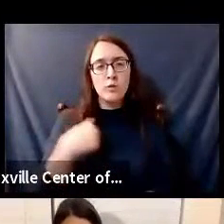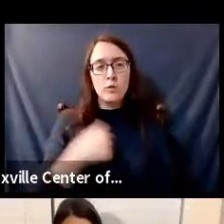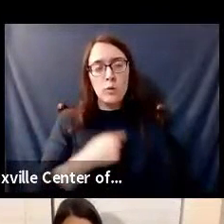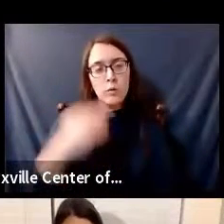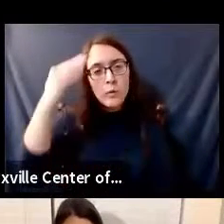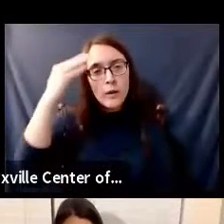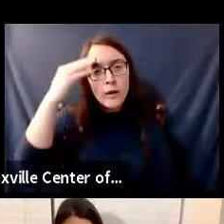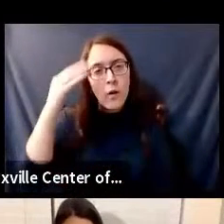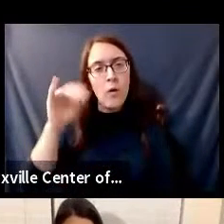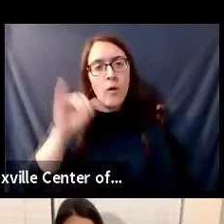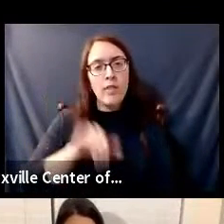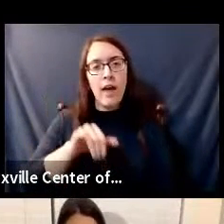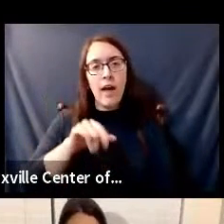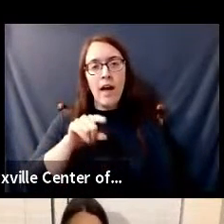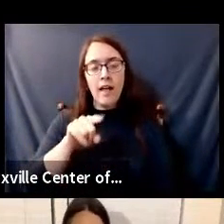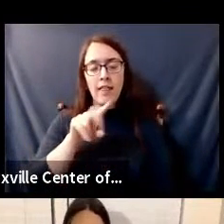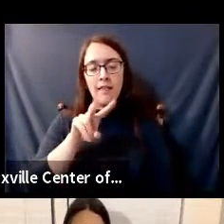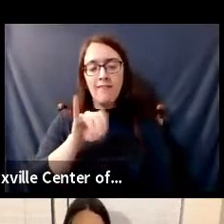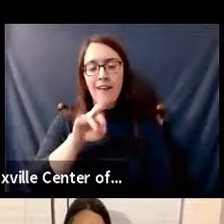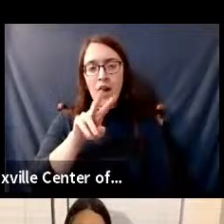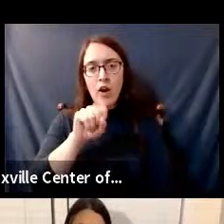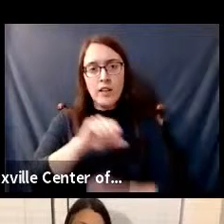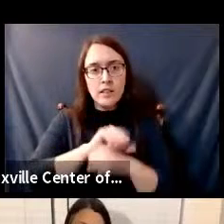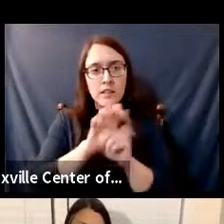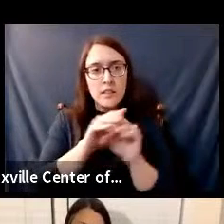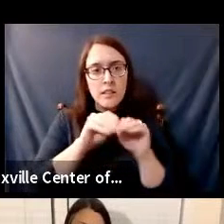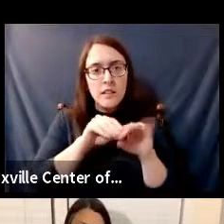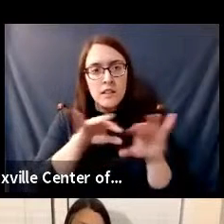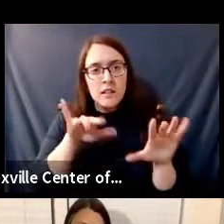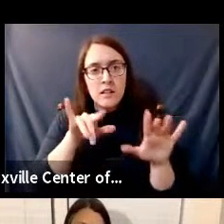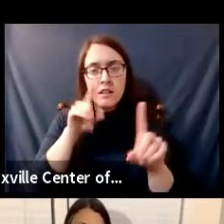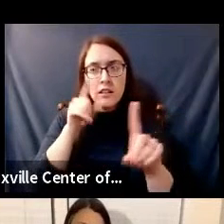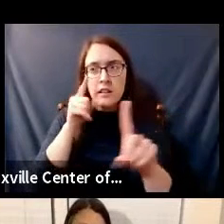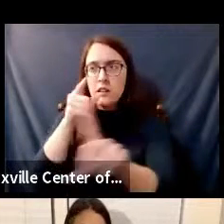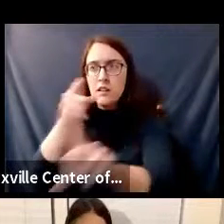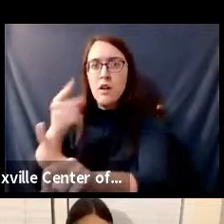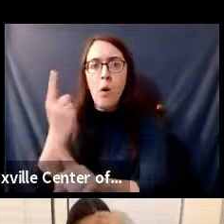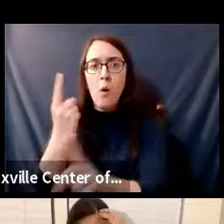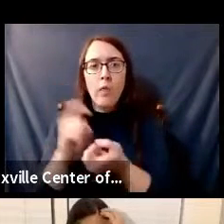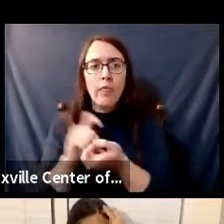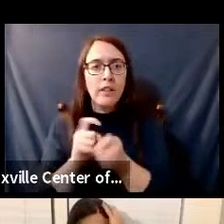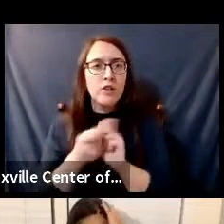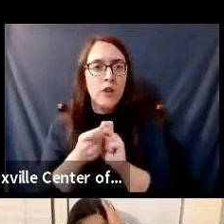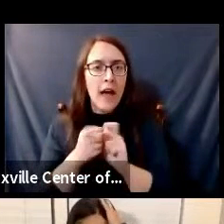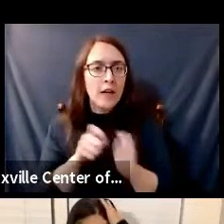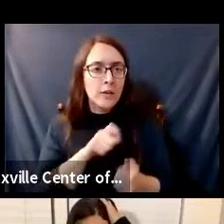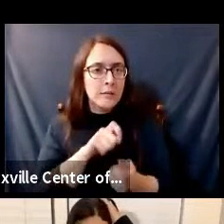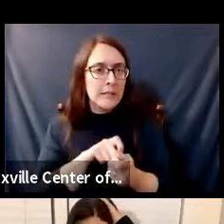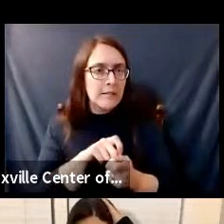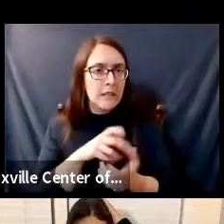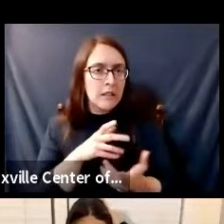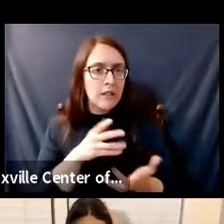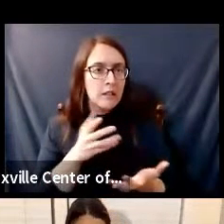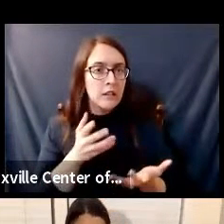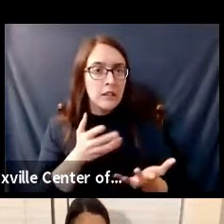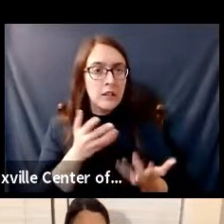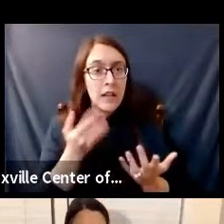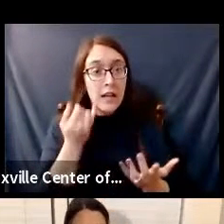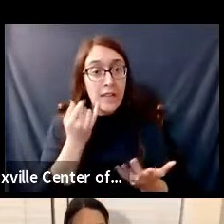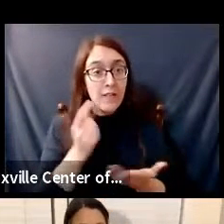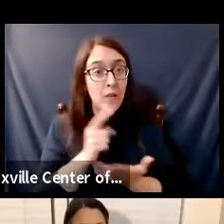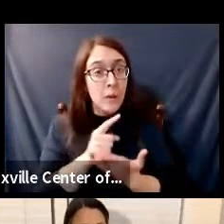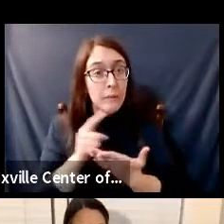the trajectory of the virus only changes so fast. So I was just trying to get a sense of, if we go back to weekly, what's the